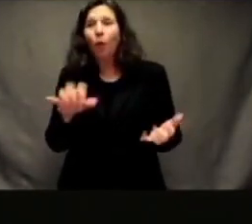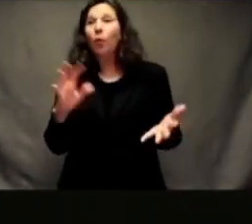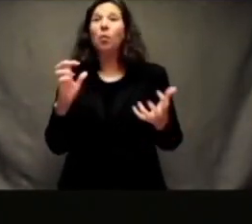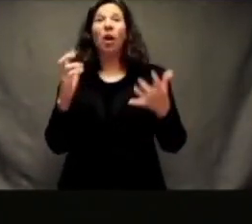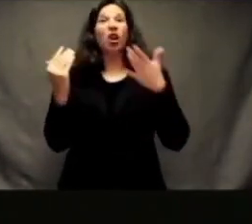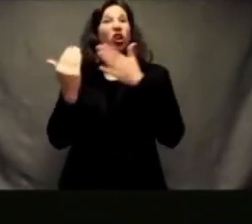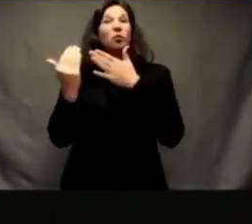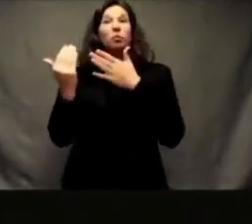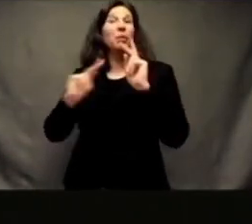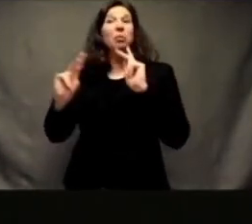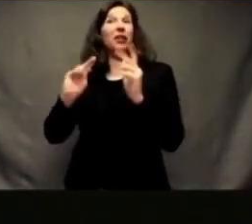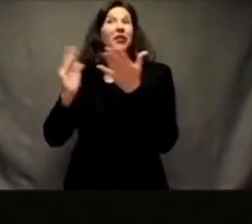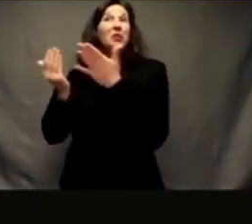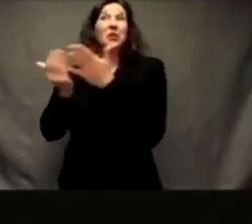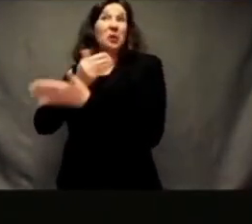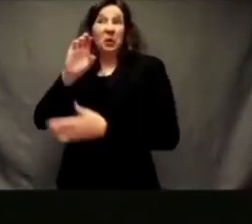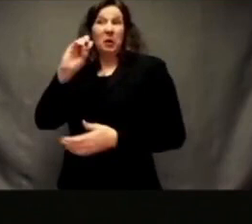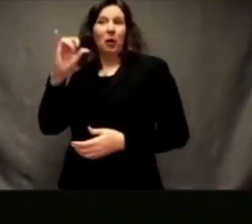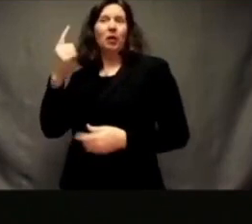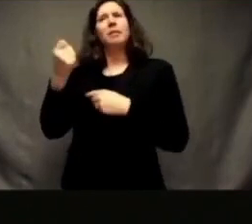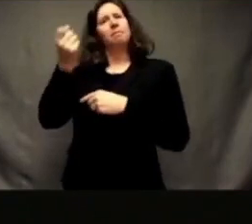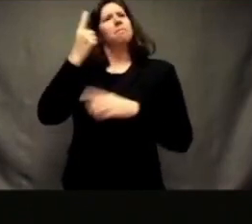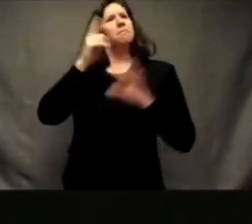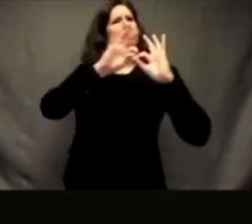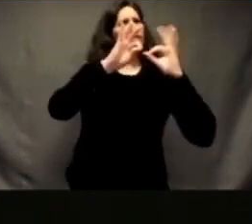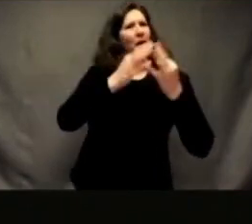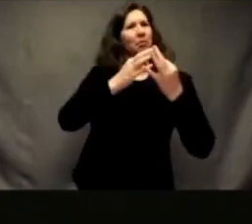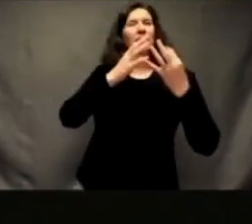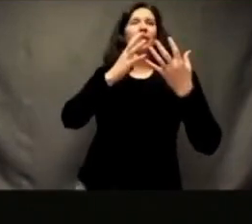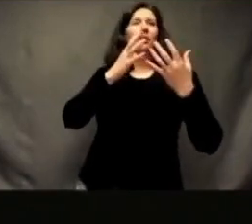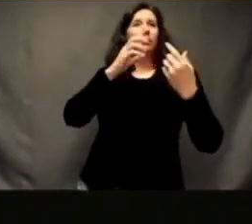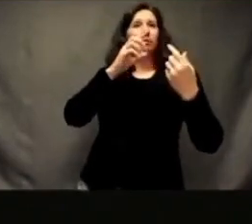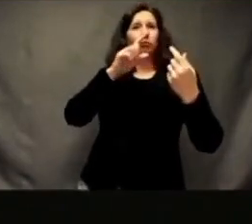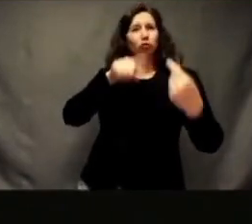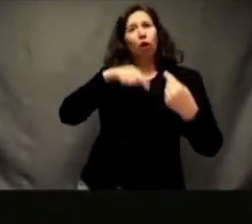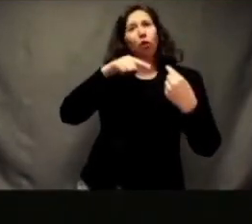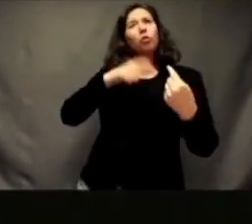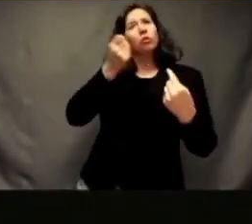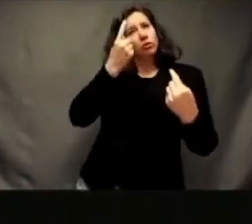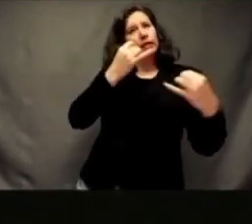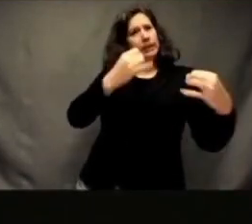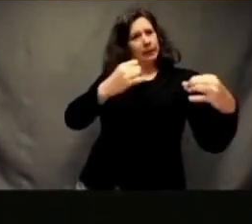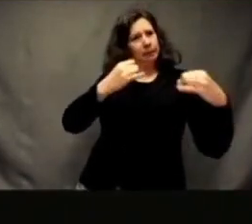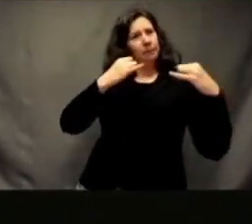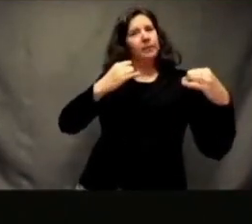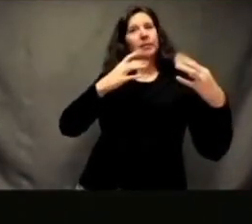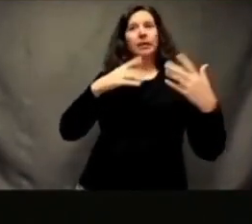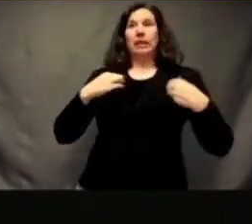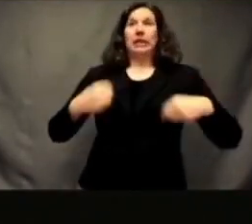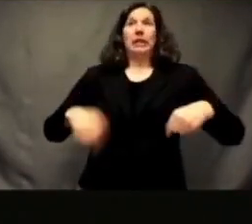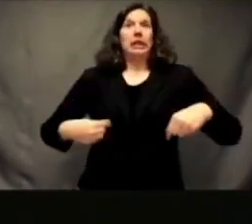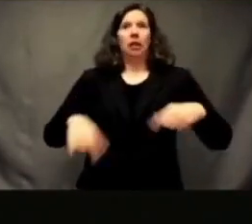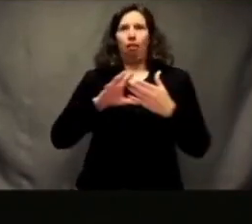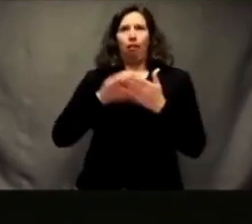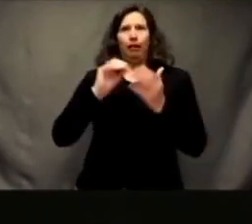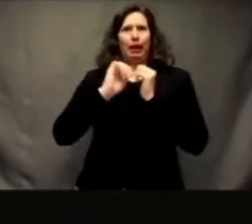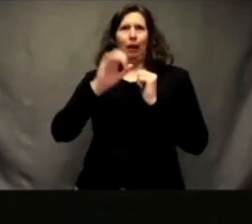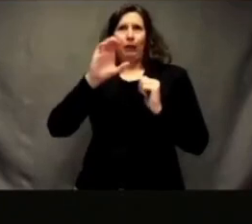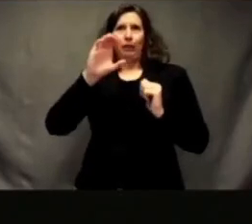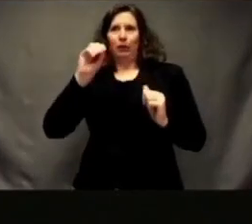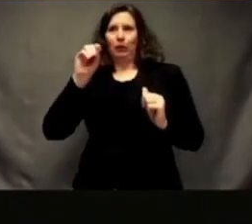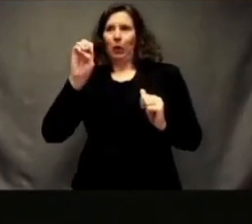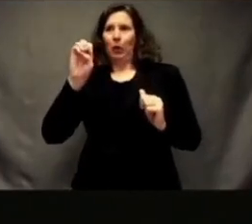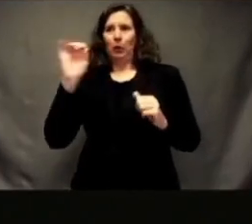coding. They understand what families are going through and they can be nervous about learning how to code too. So